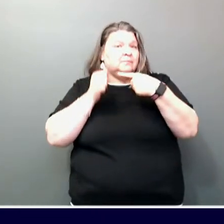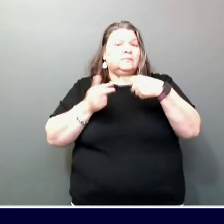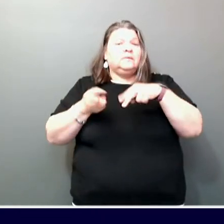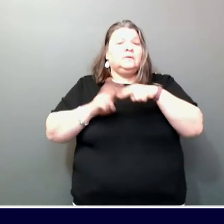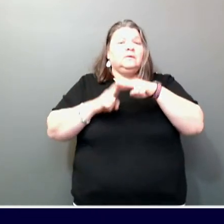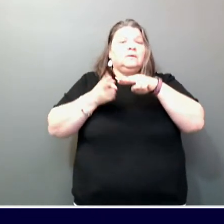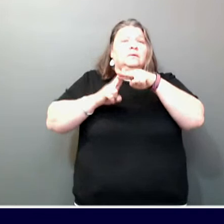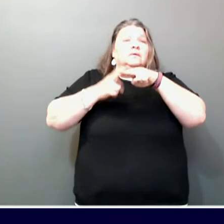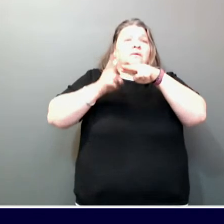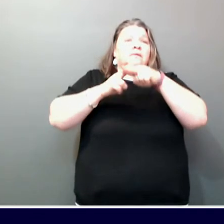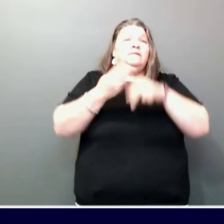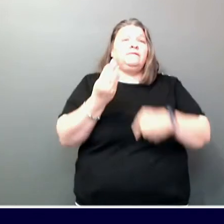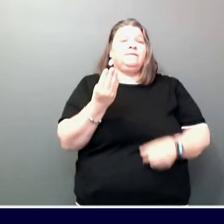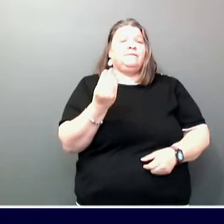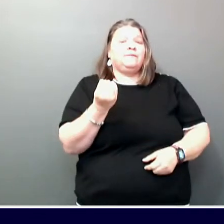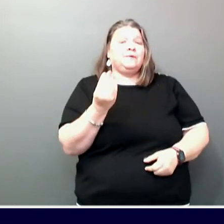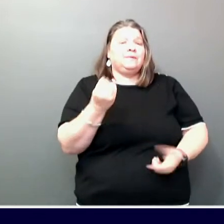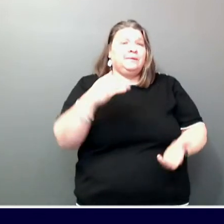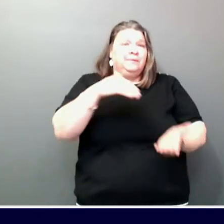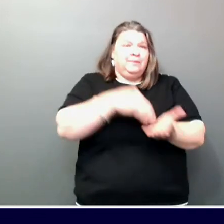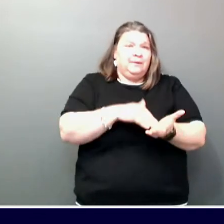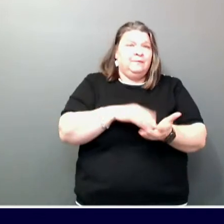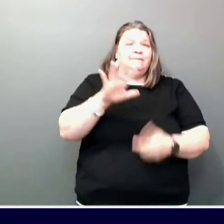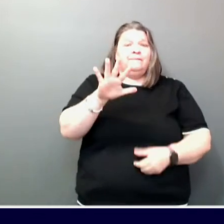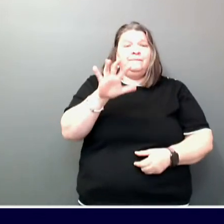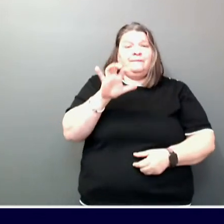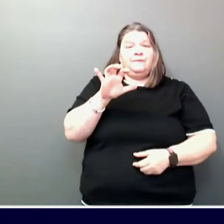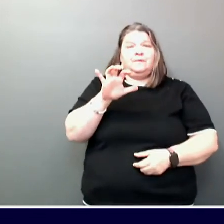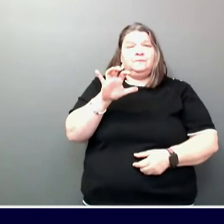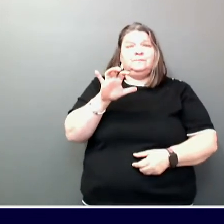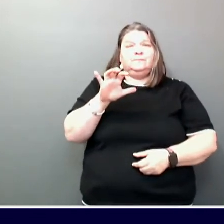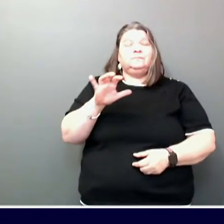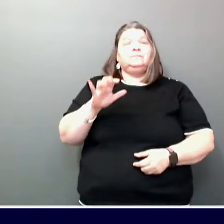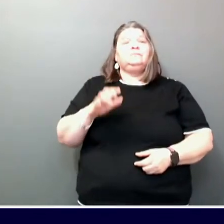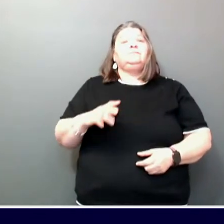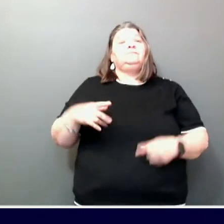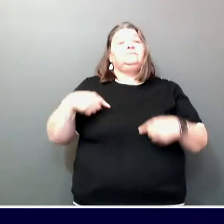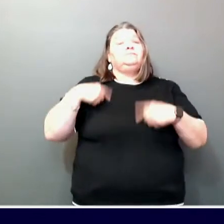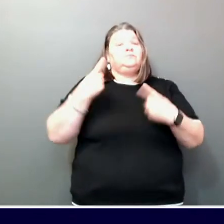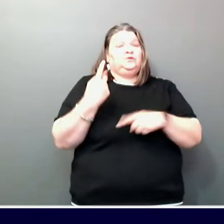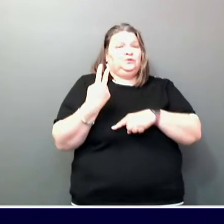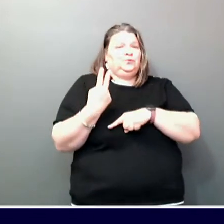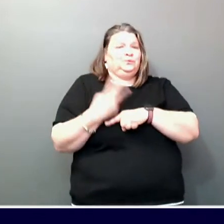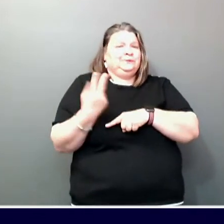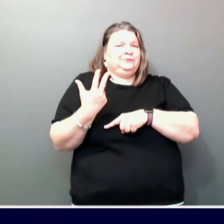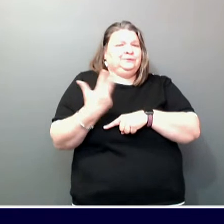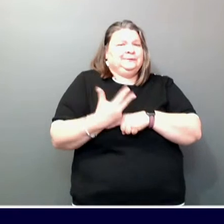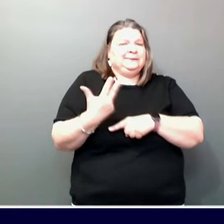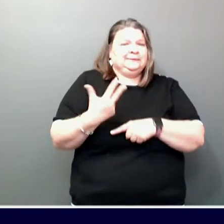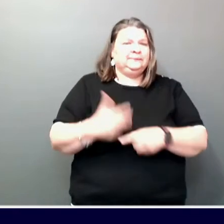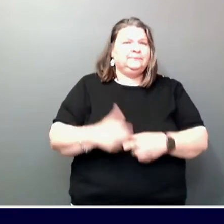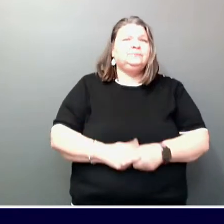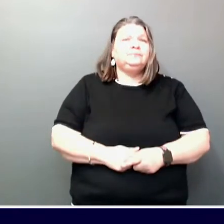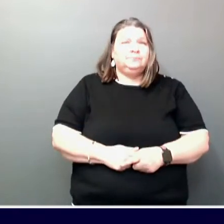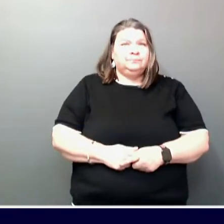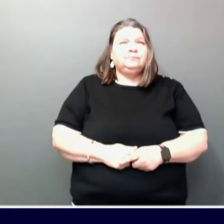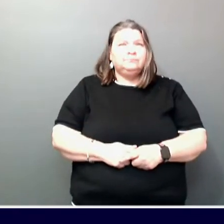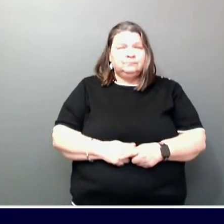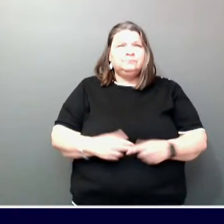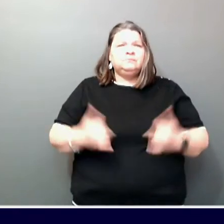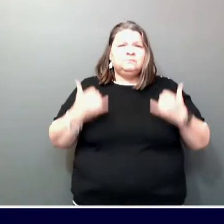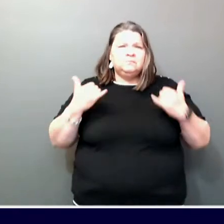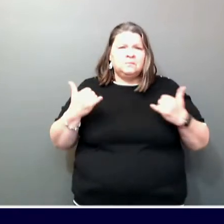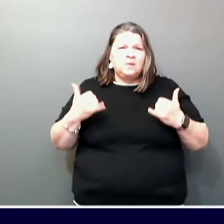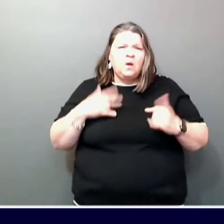14,500 cases just over the past few days. I want to take a second to pause on this. There has not been some